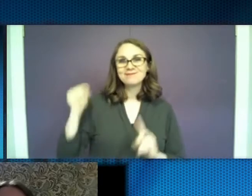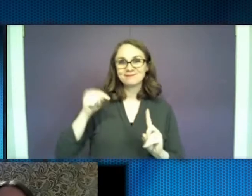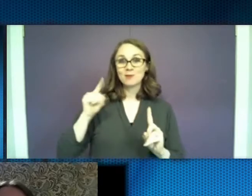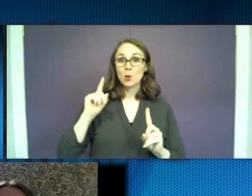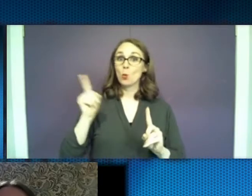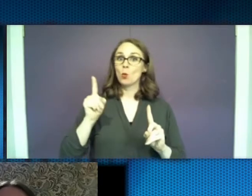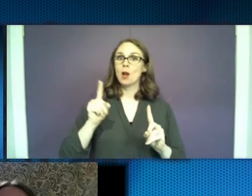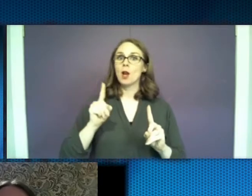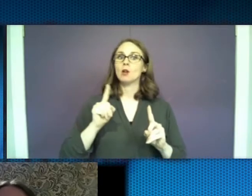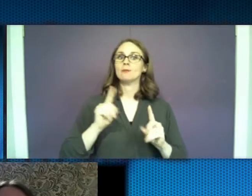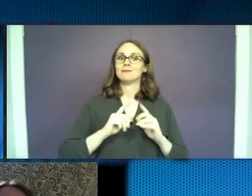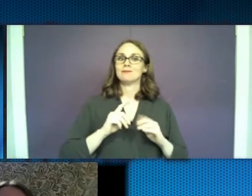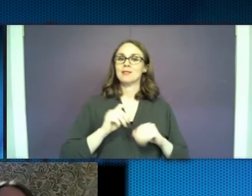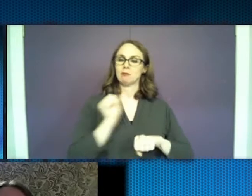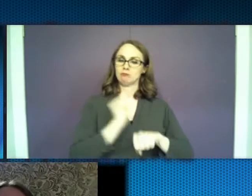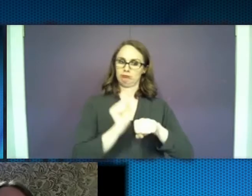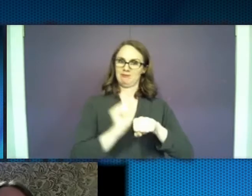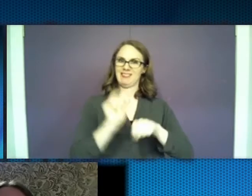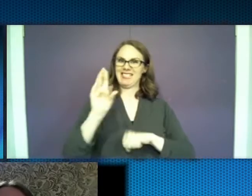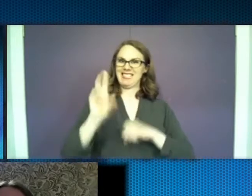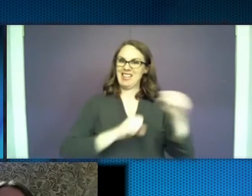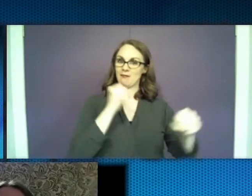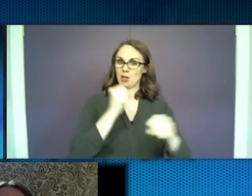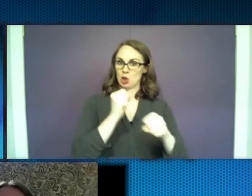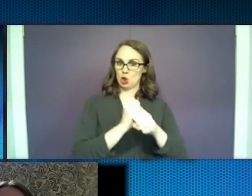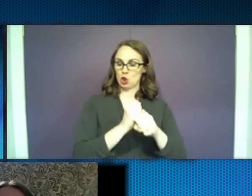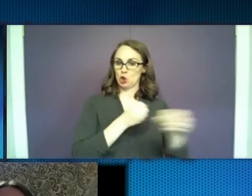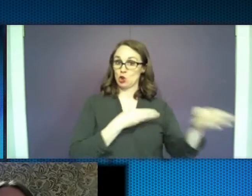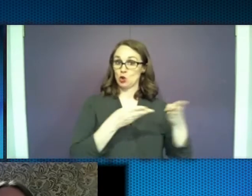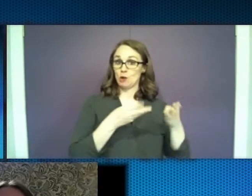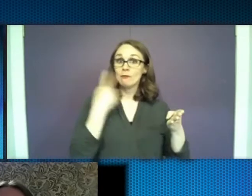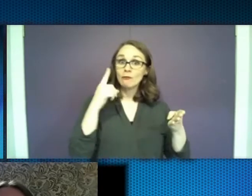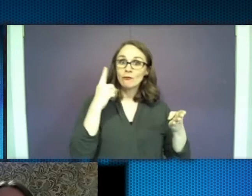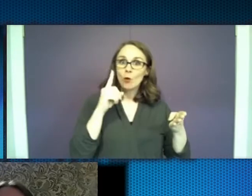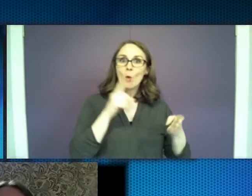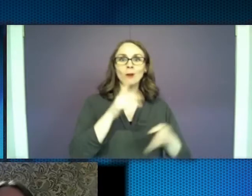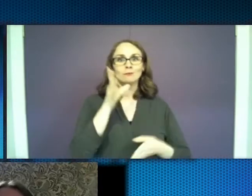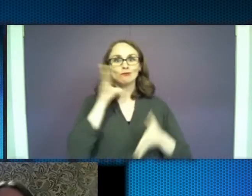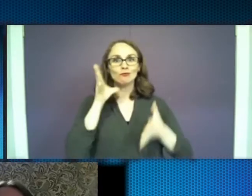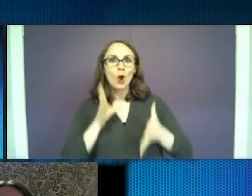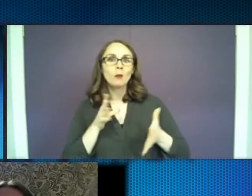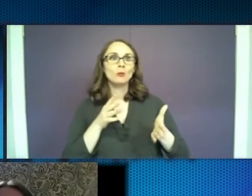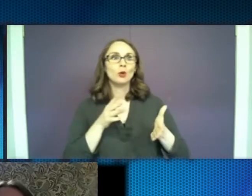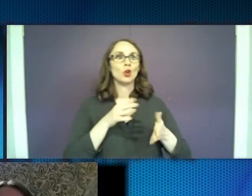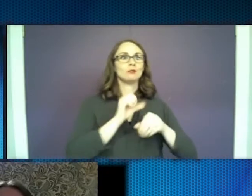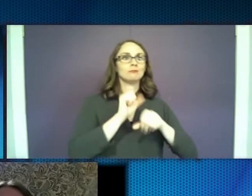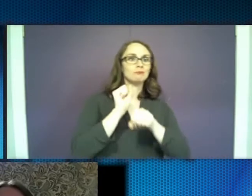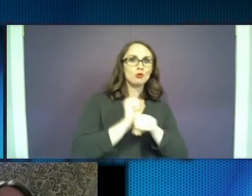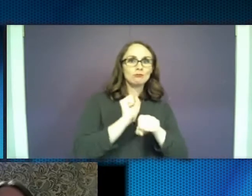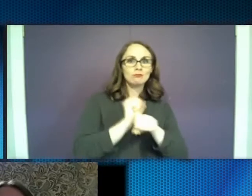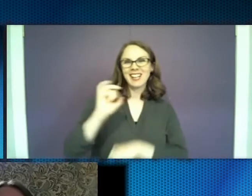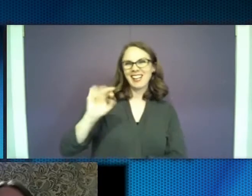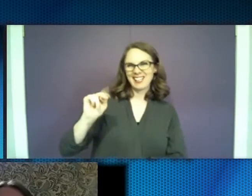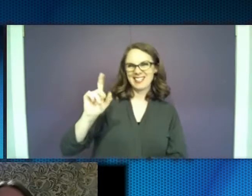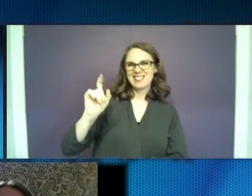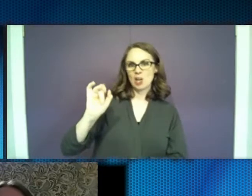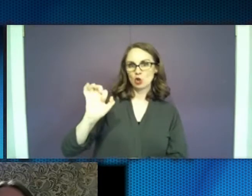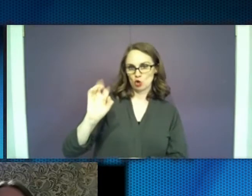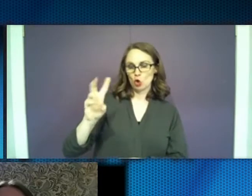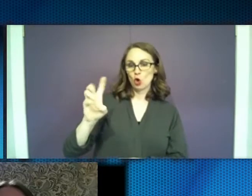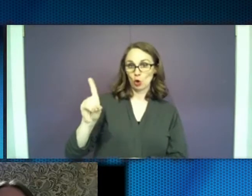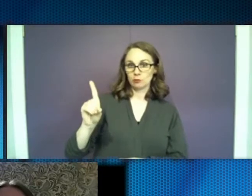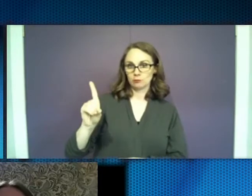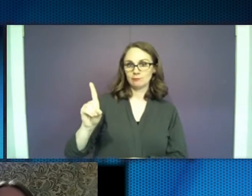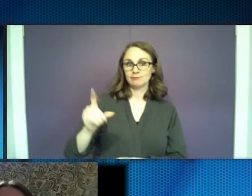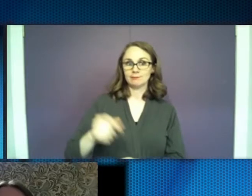their 7-year service as indentured servants on farms in Pennsylvania. But as land became